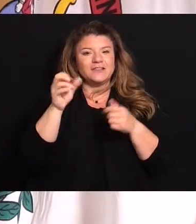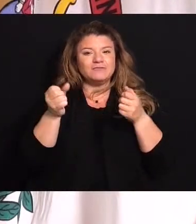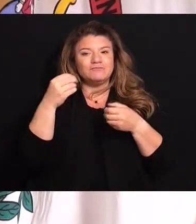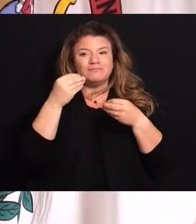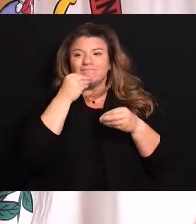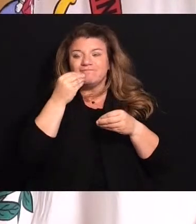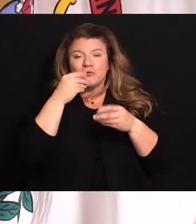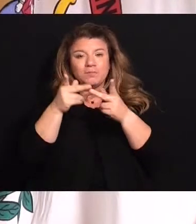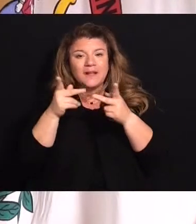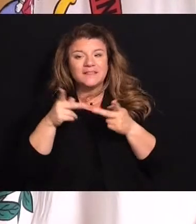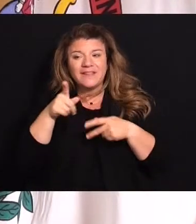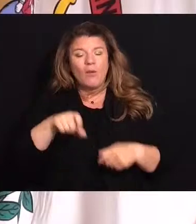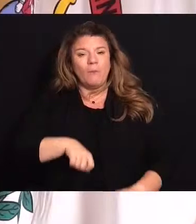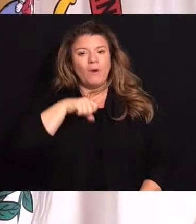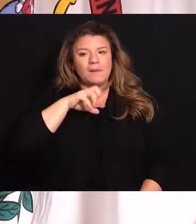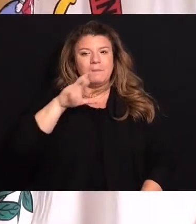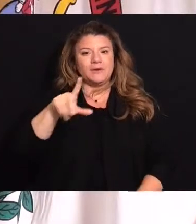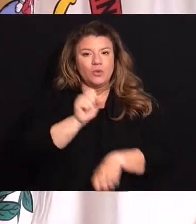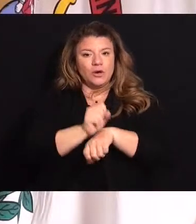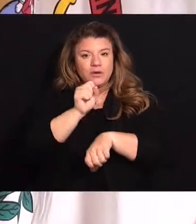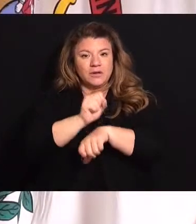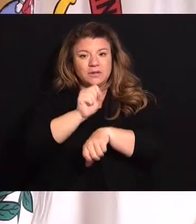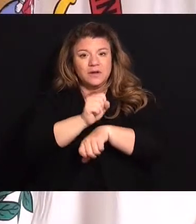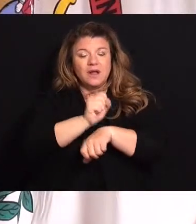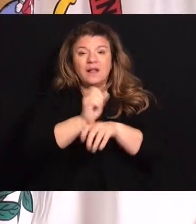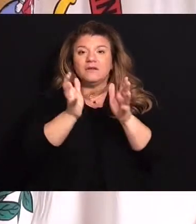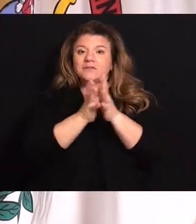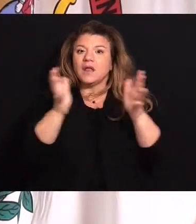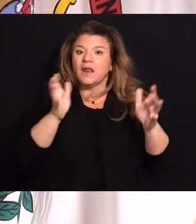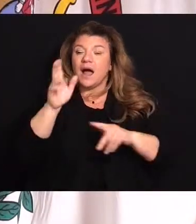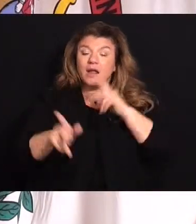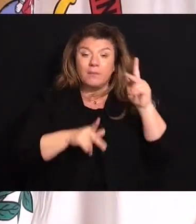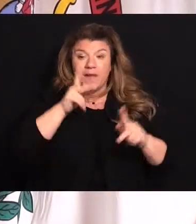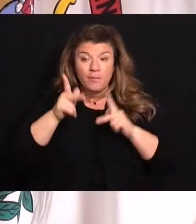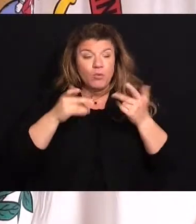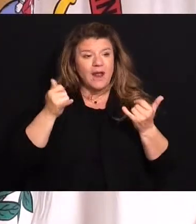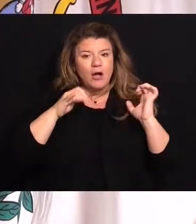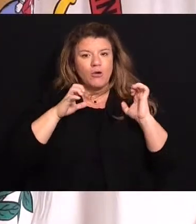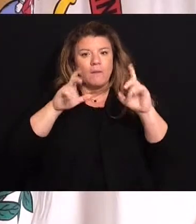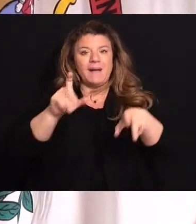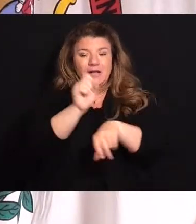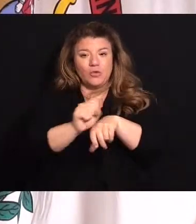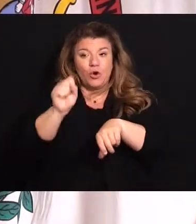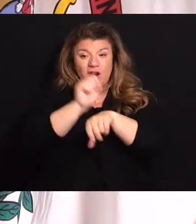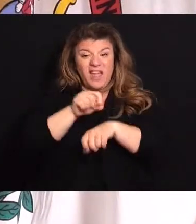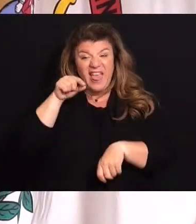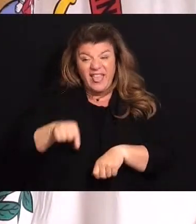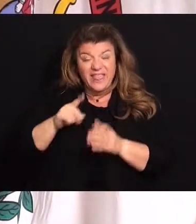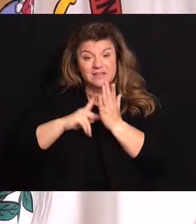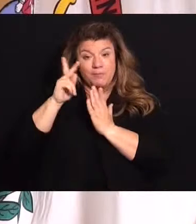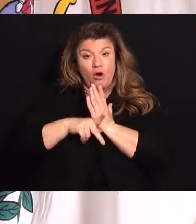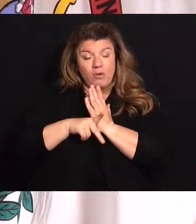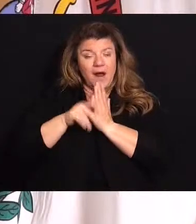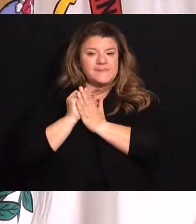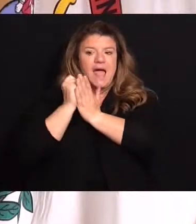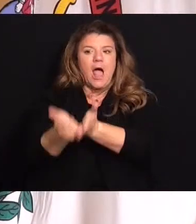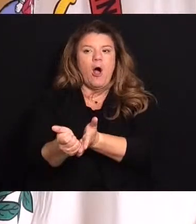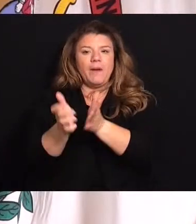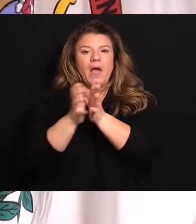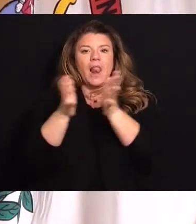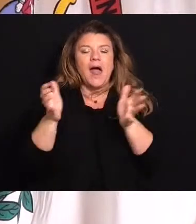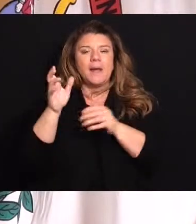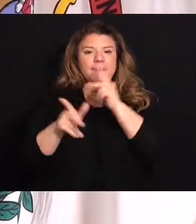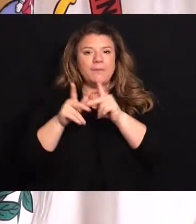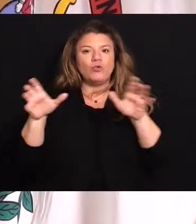and how proud they were to be back at work. There's a bunch of people that are getting back to work, and this little program has helped a bunch get